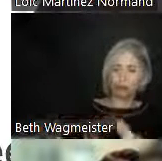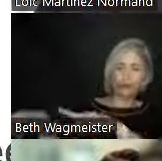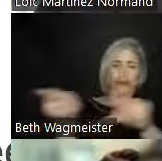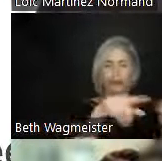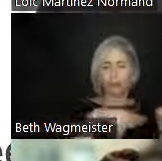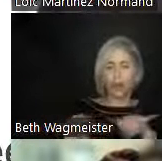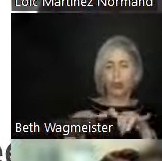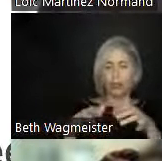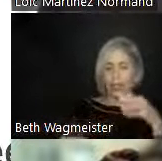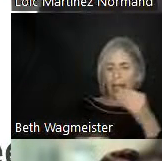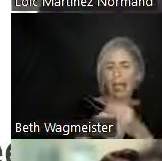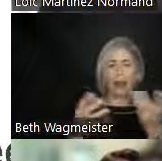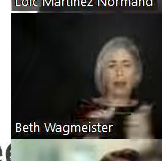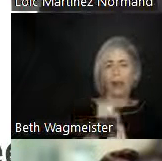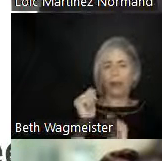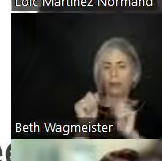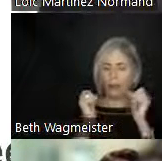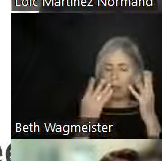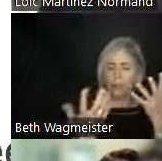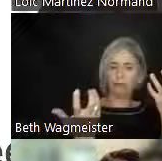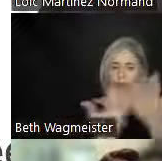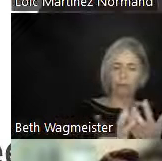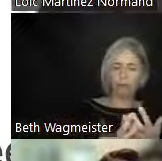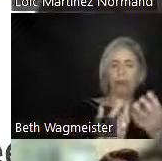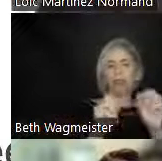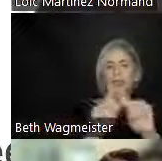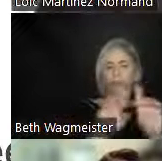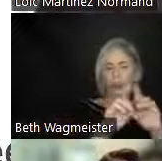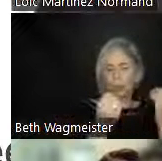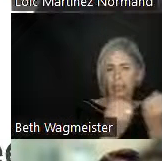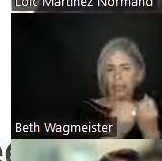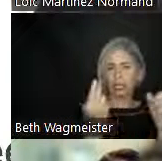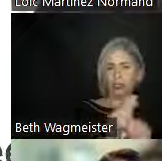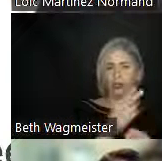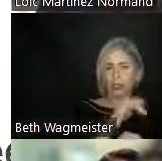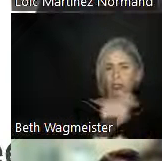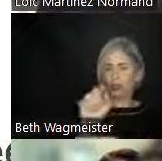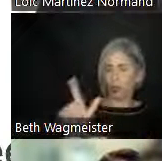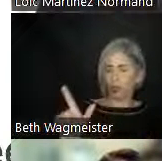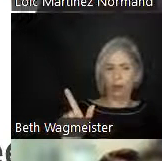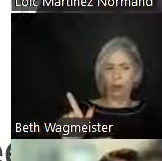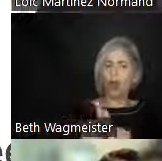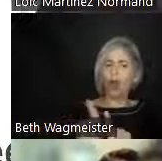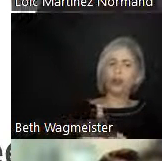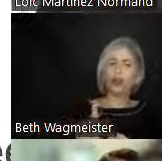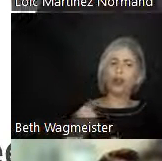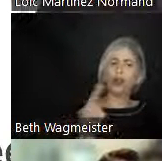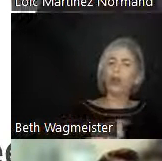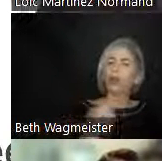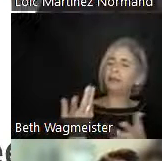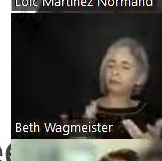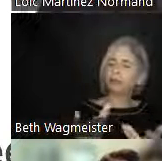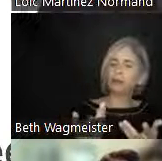and extended to go off and meet multiple needs for various different organizations. We also saw this as being